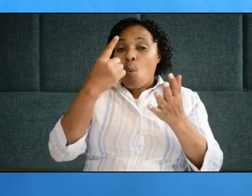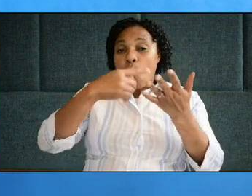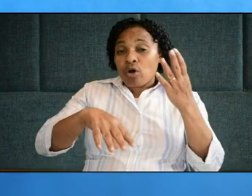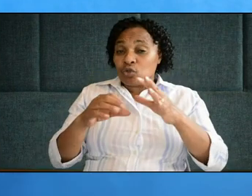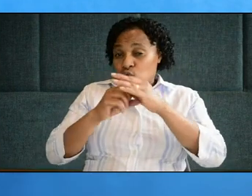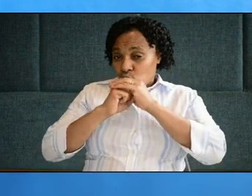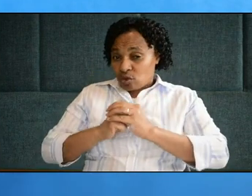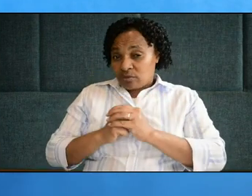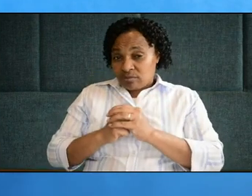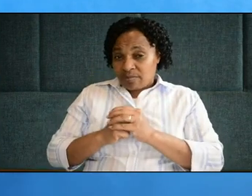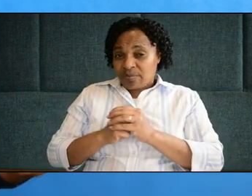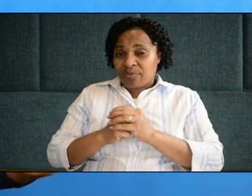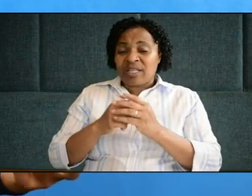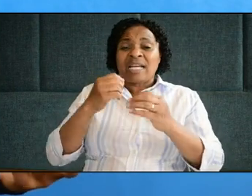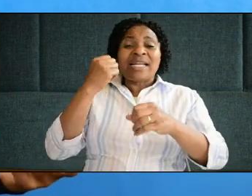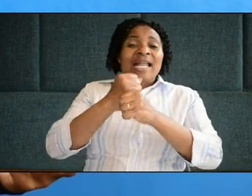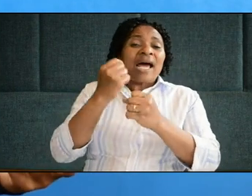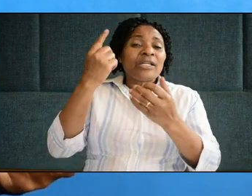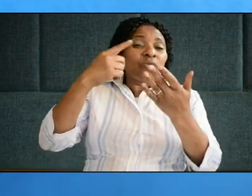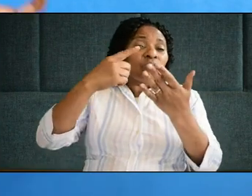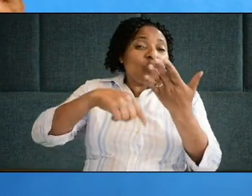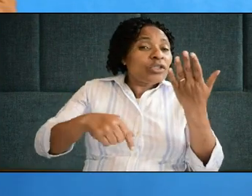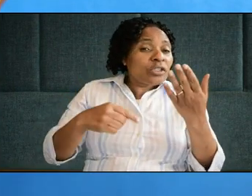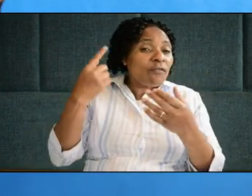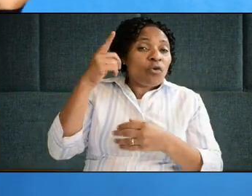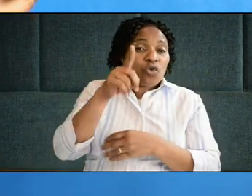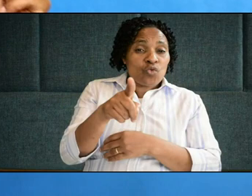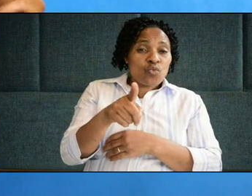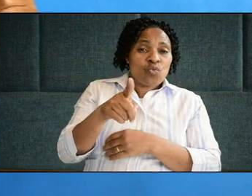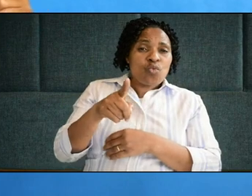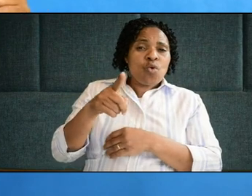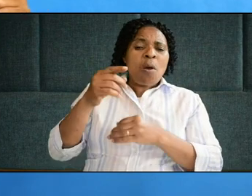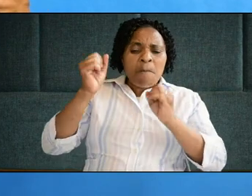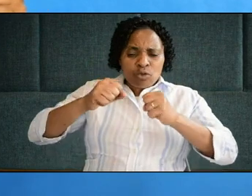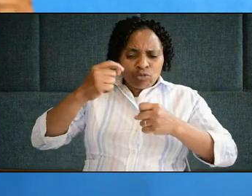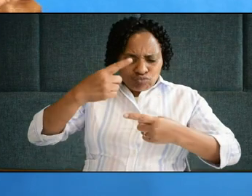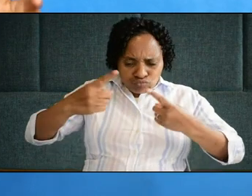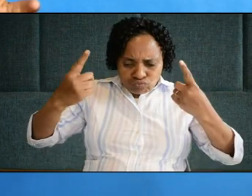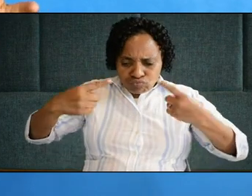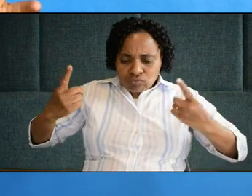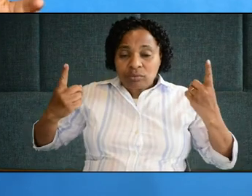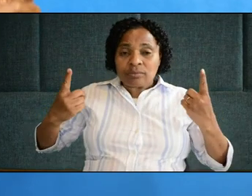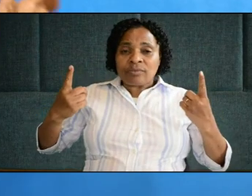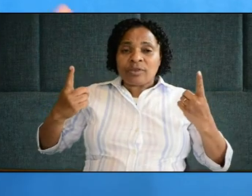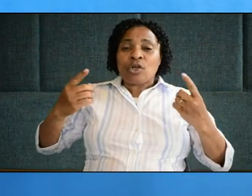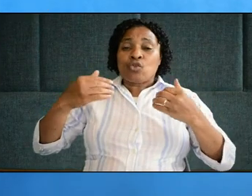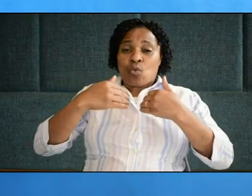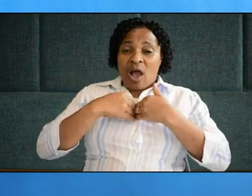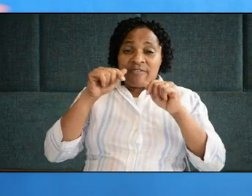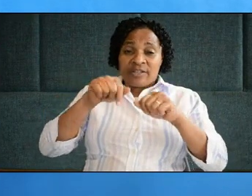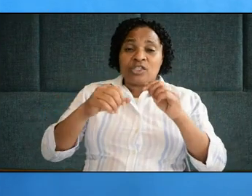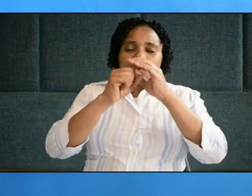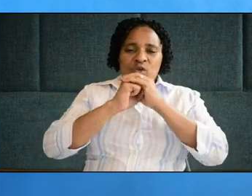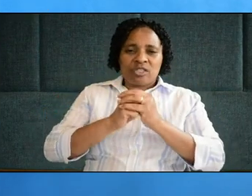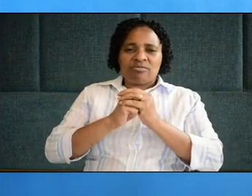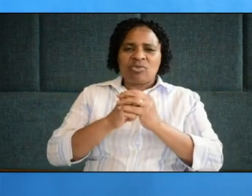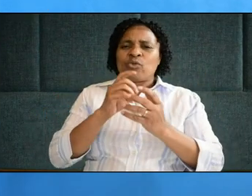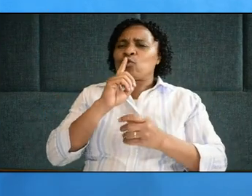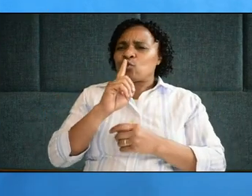worshiping and what have they done to you to be able to qualify to gain that worship? So therefore, we